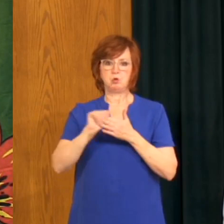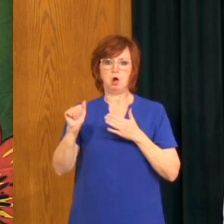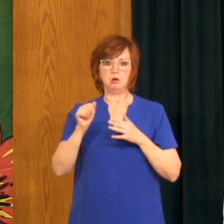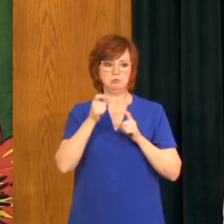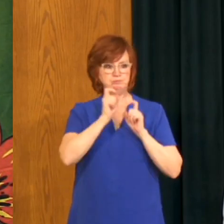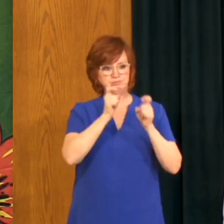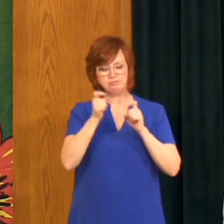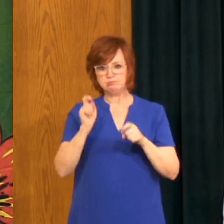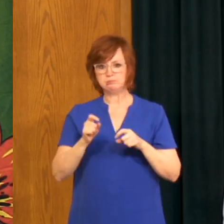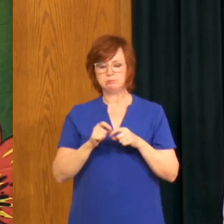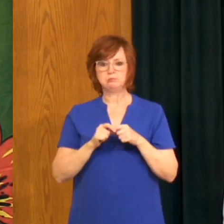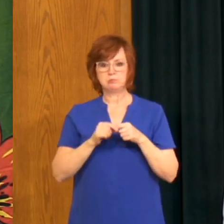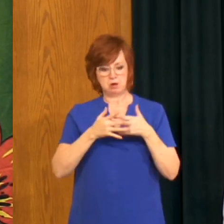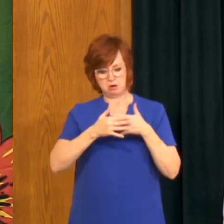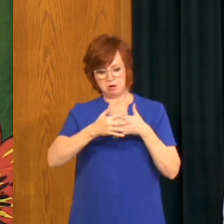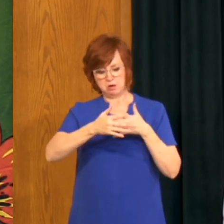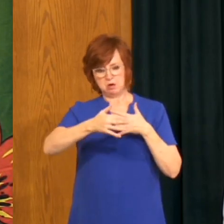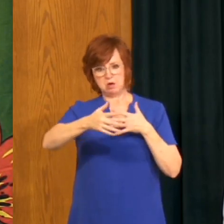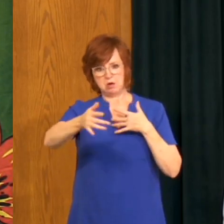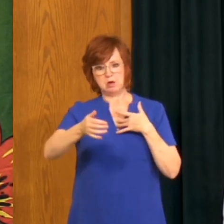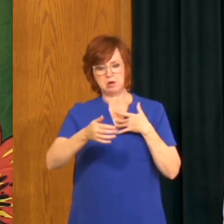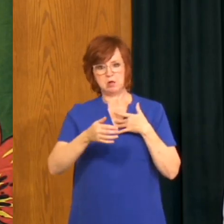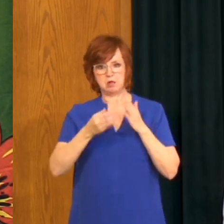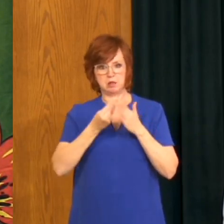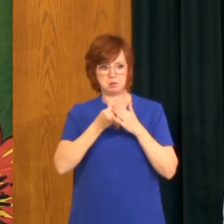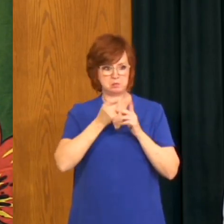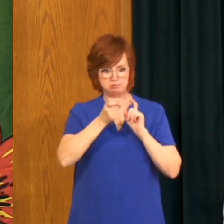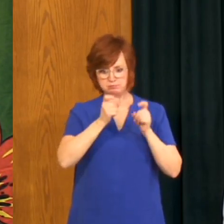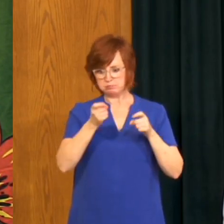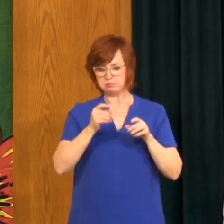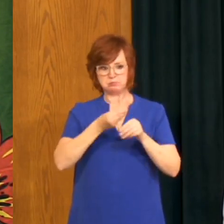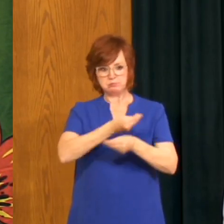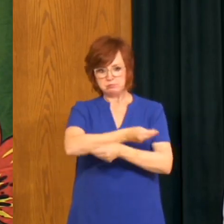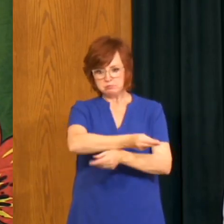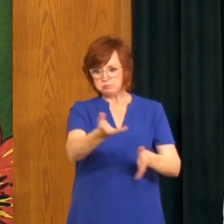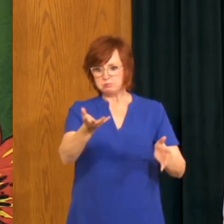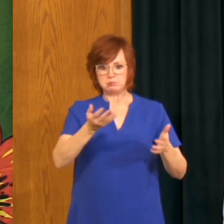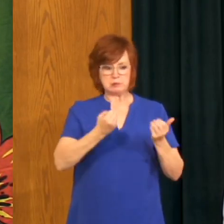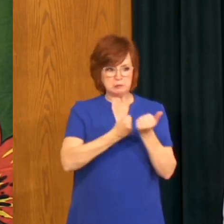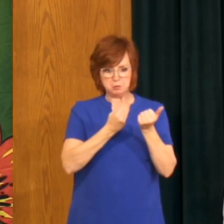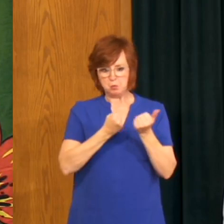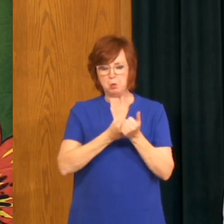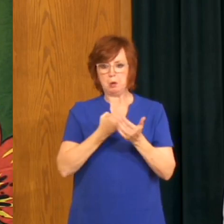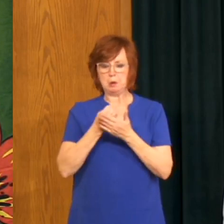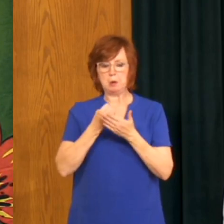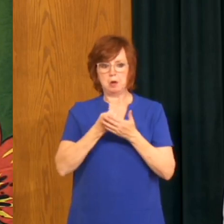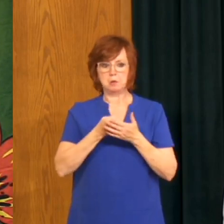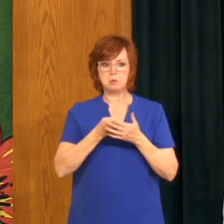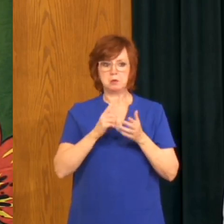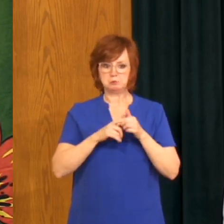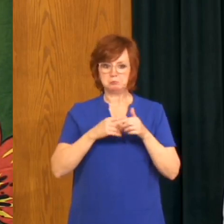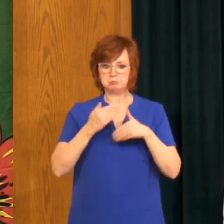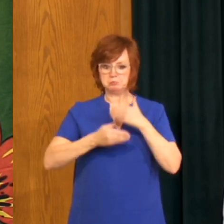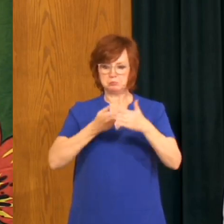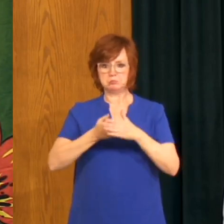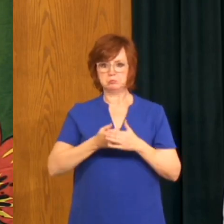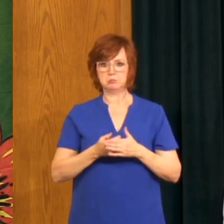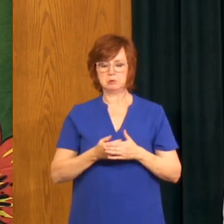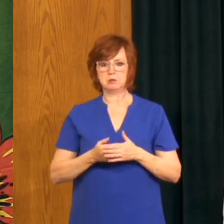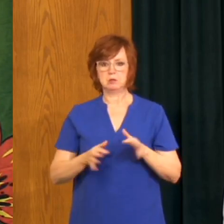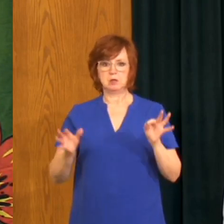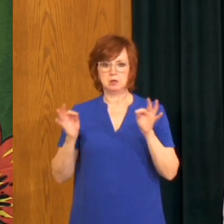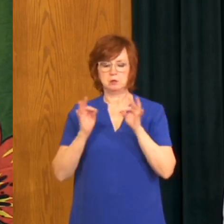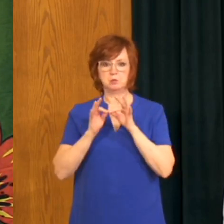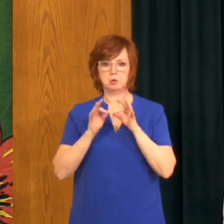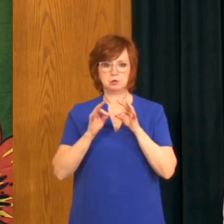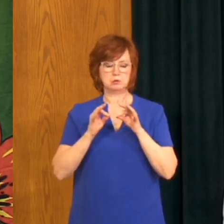unroll over the next number of weeks and months, I think it will become evident that this is a government that is not only committed to reopening